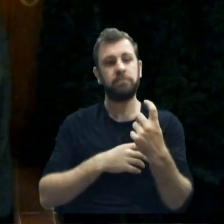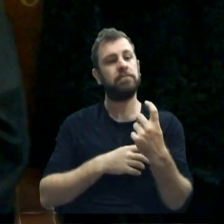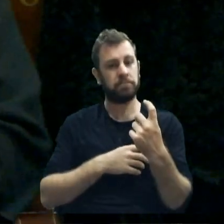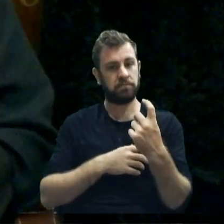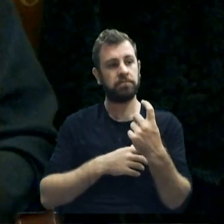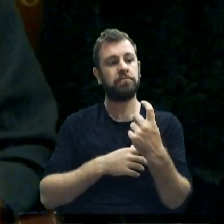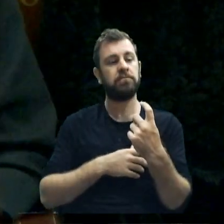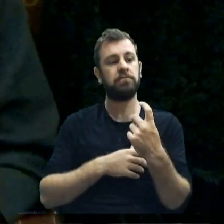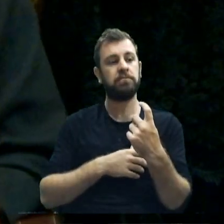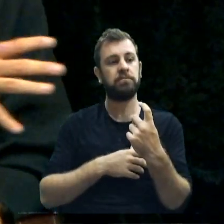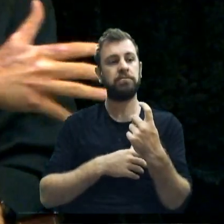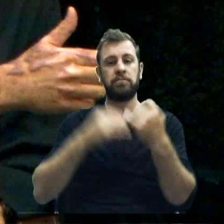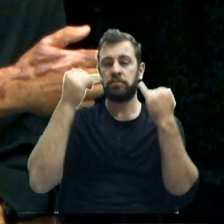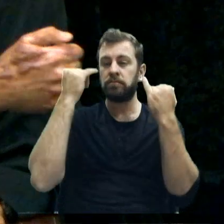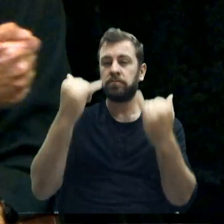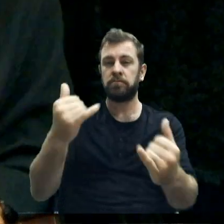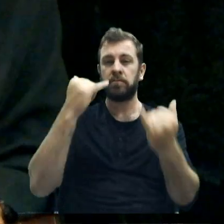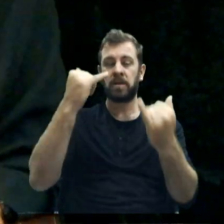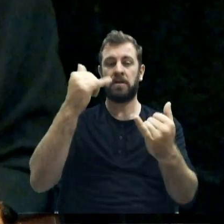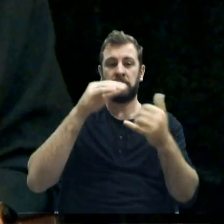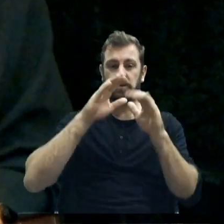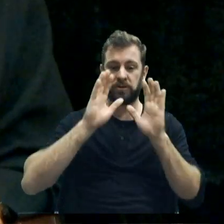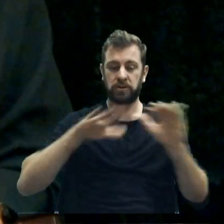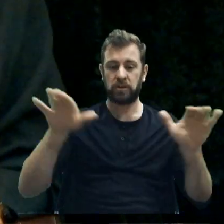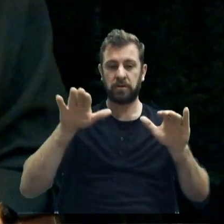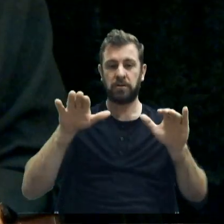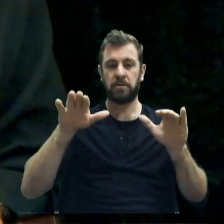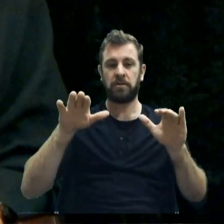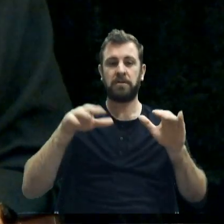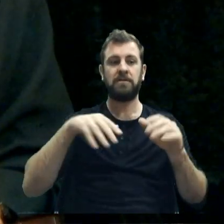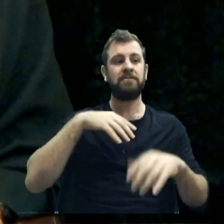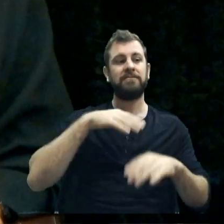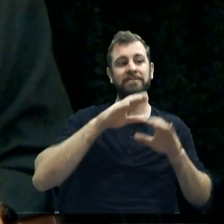We live in an era now where children are bringing their fathers to the mosque.